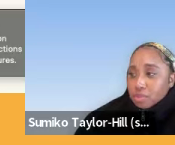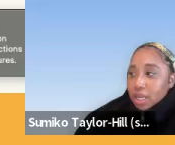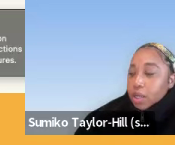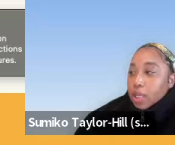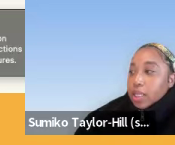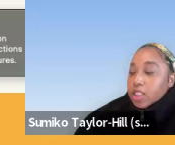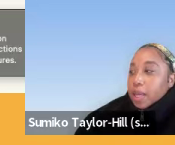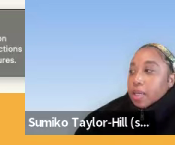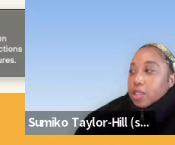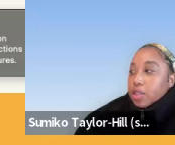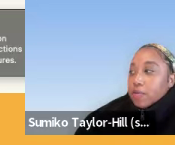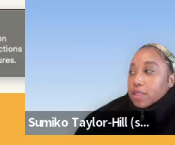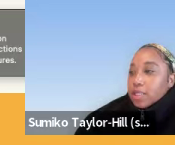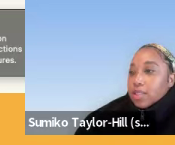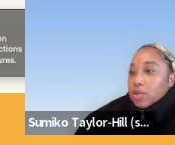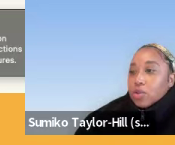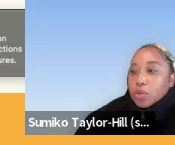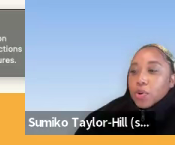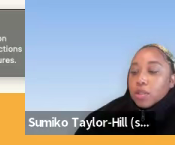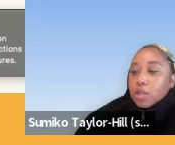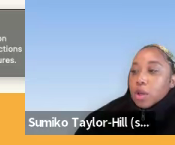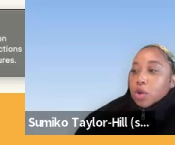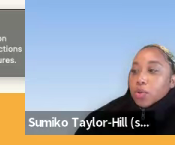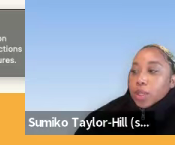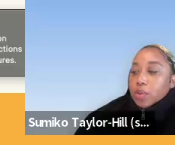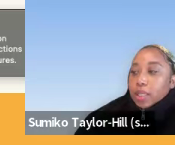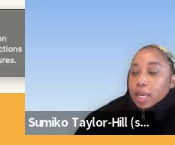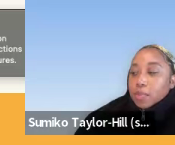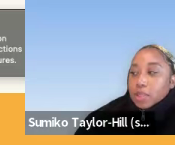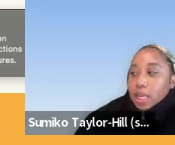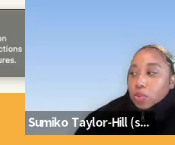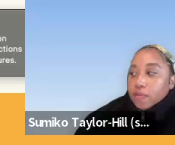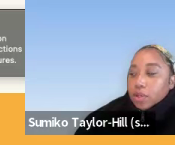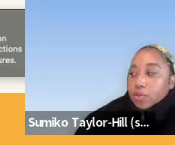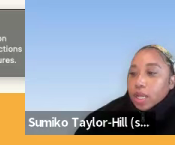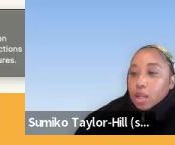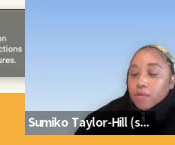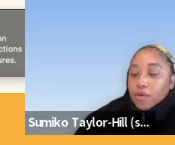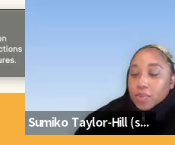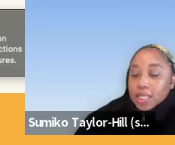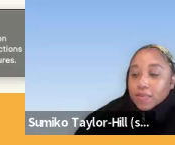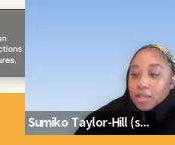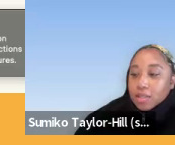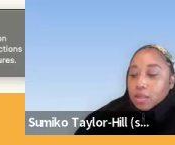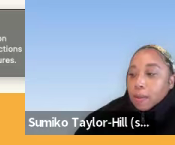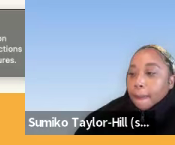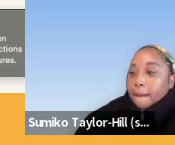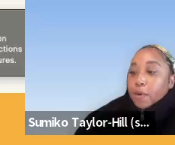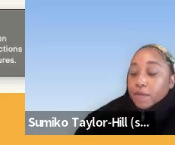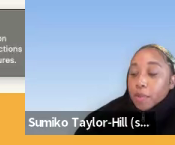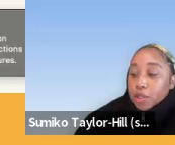drugs and greatly expand addiction services and social supports through redirected cannabis tax revenue and law enforcement